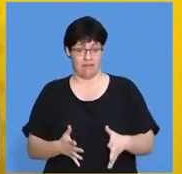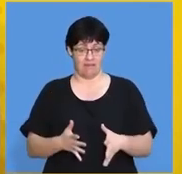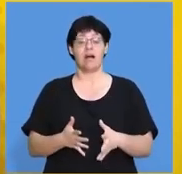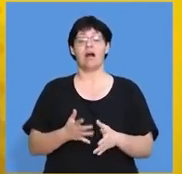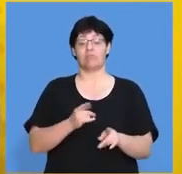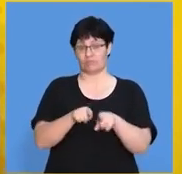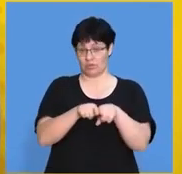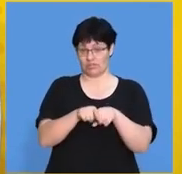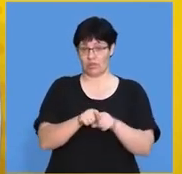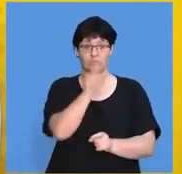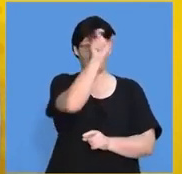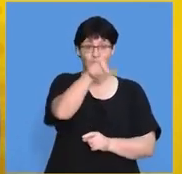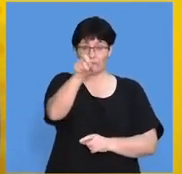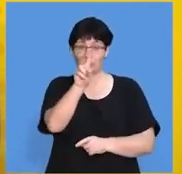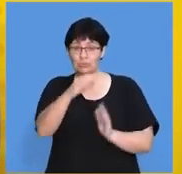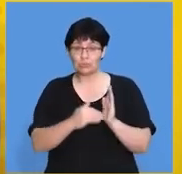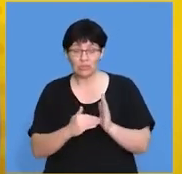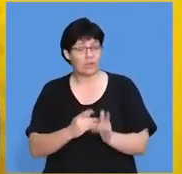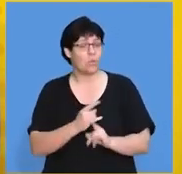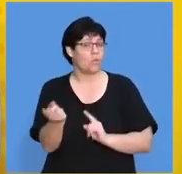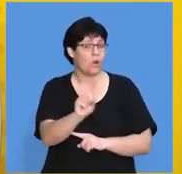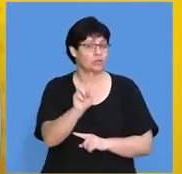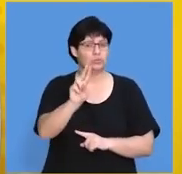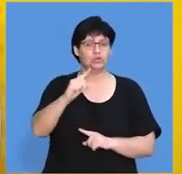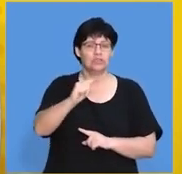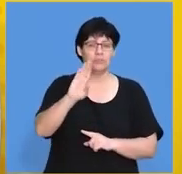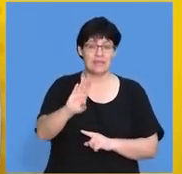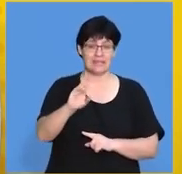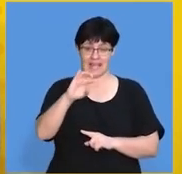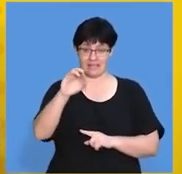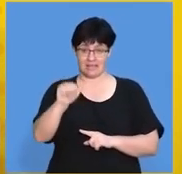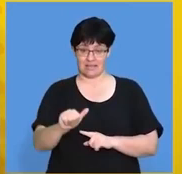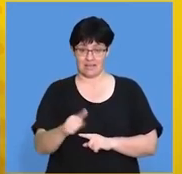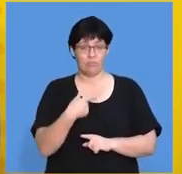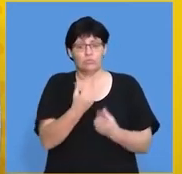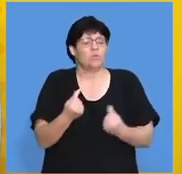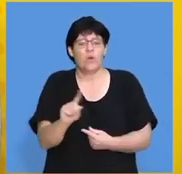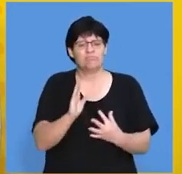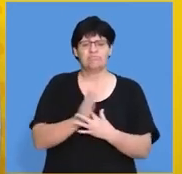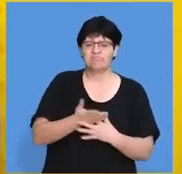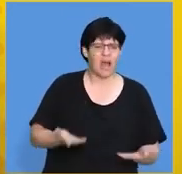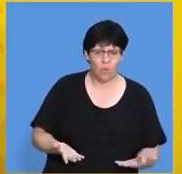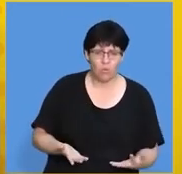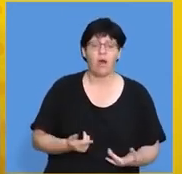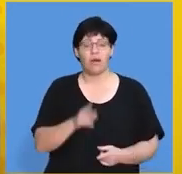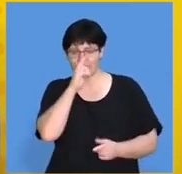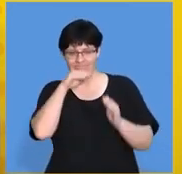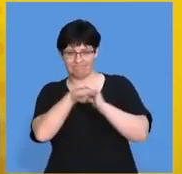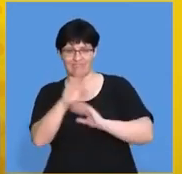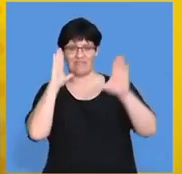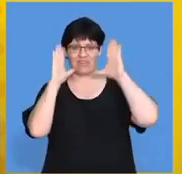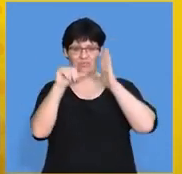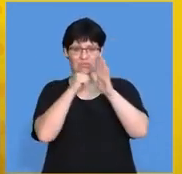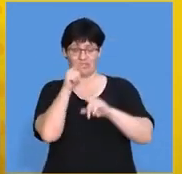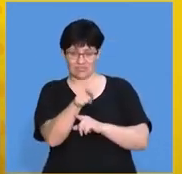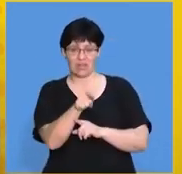competition, where 2 lucky matriculants stand a chance to win 2 gigs of data. All you need to do to enter is head on over to our Facebook